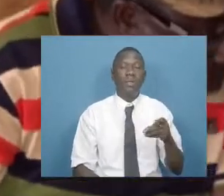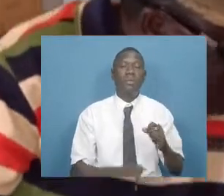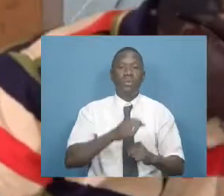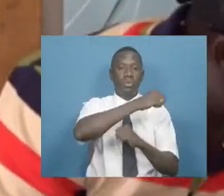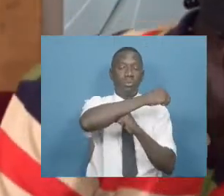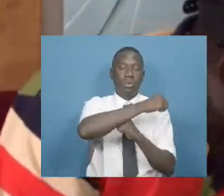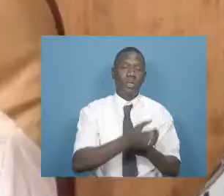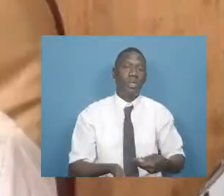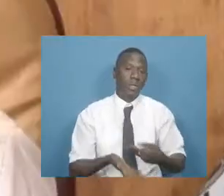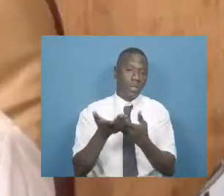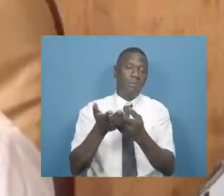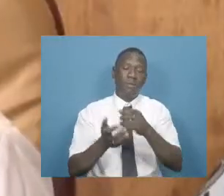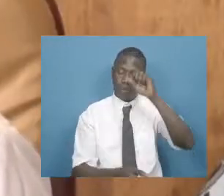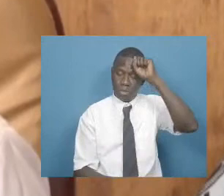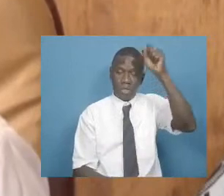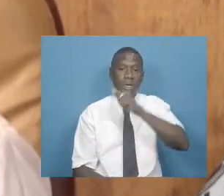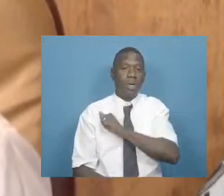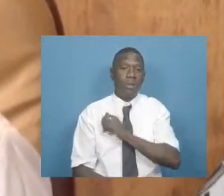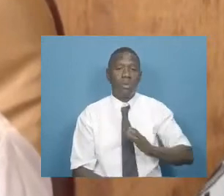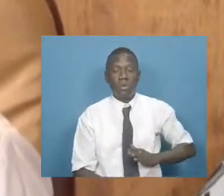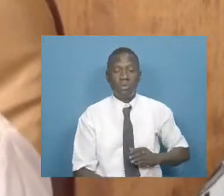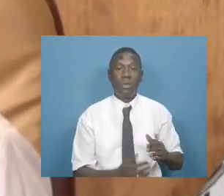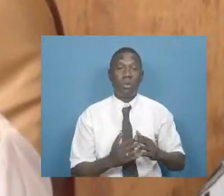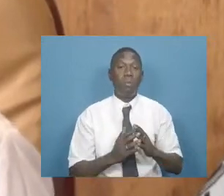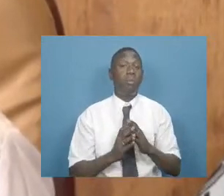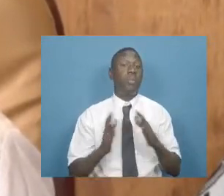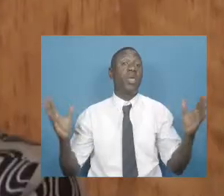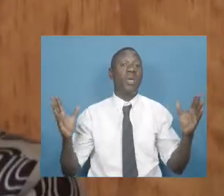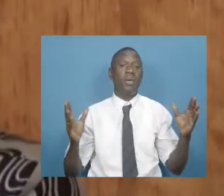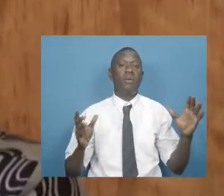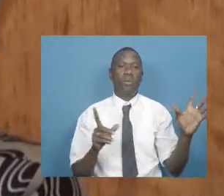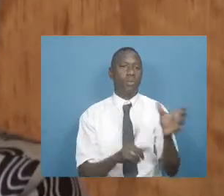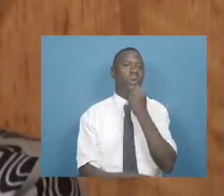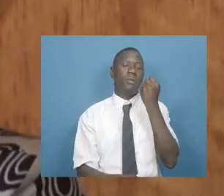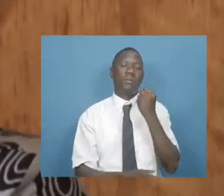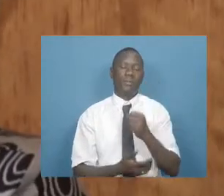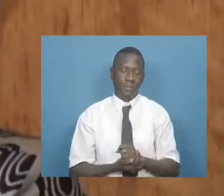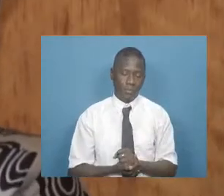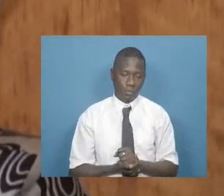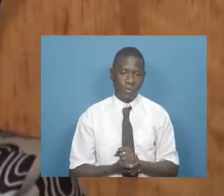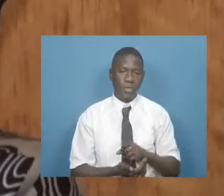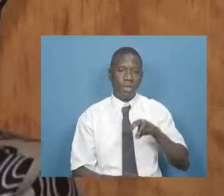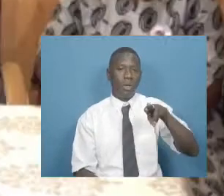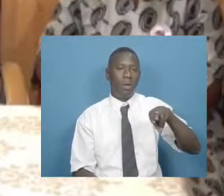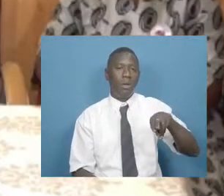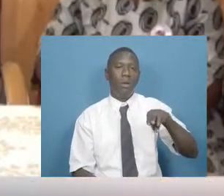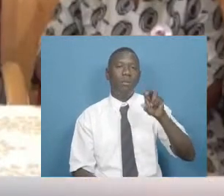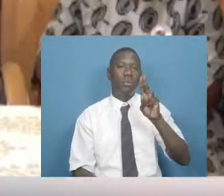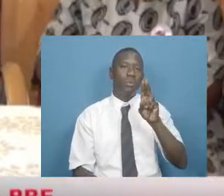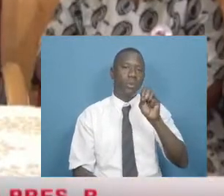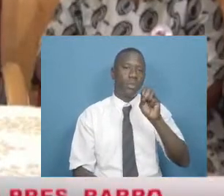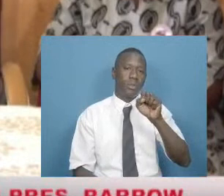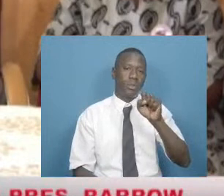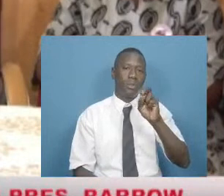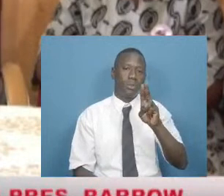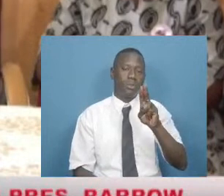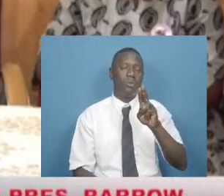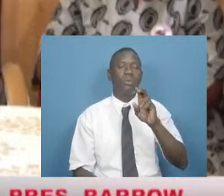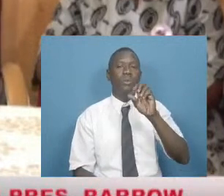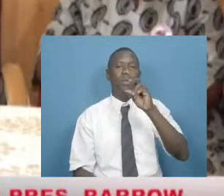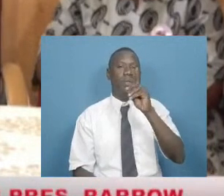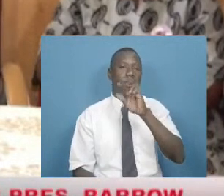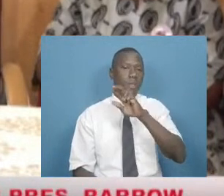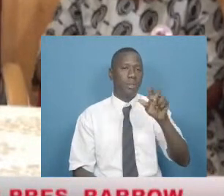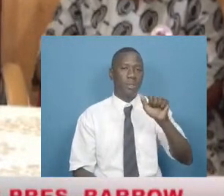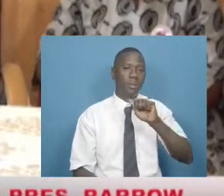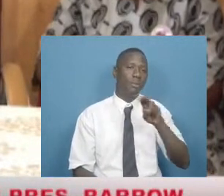gave to President Barrow for this massive and landslide victory. Musu Drame, the chairperson of the Jinkon Brothers and